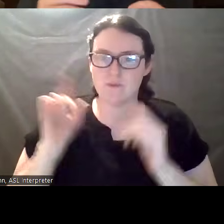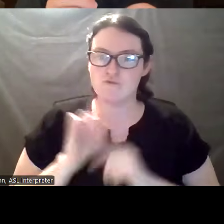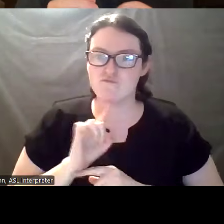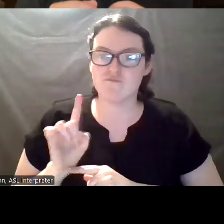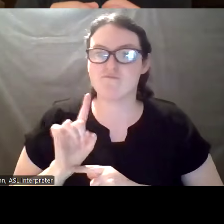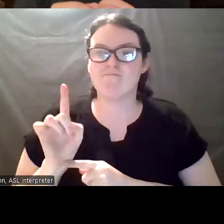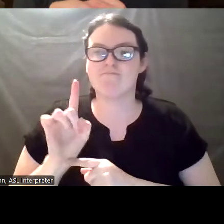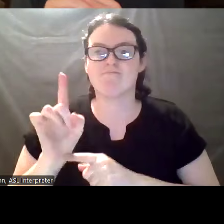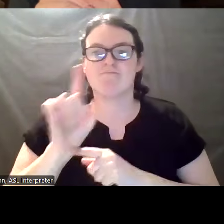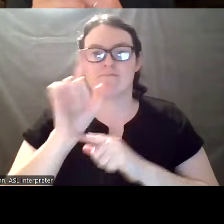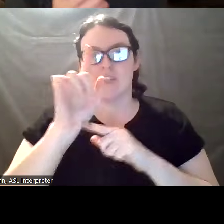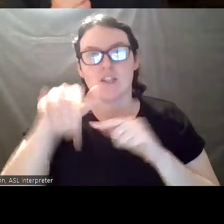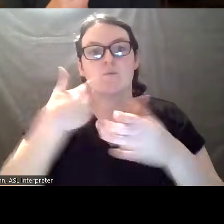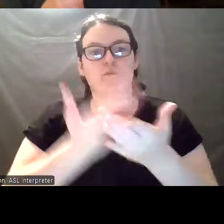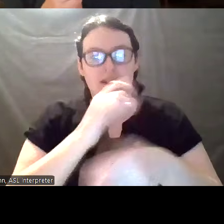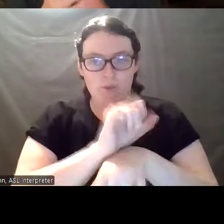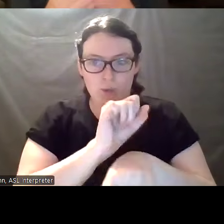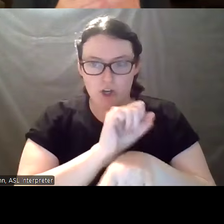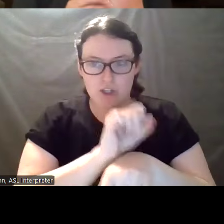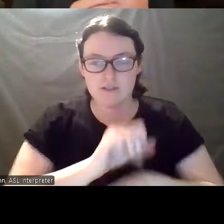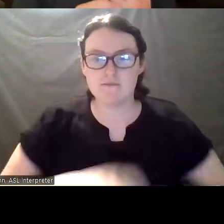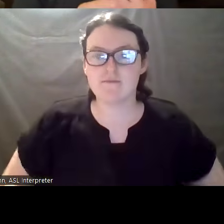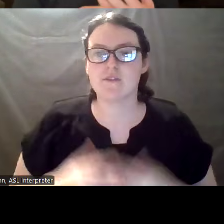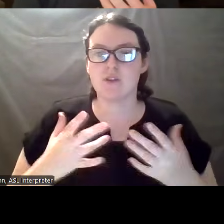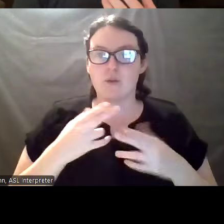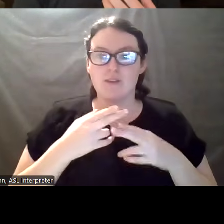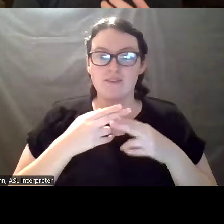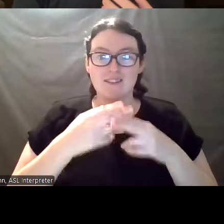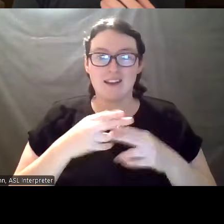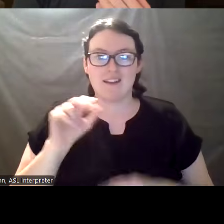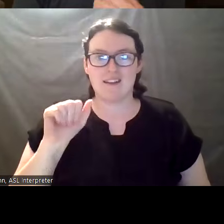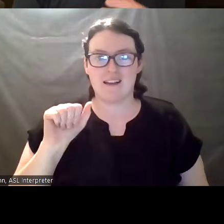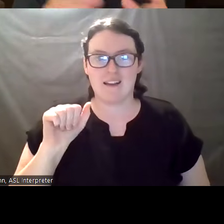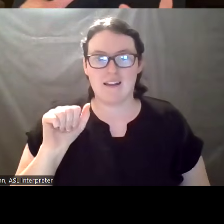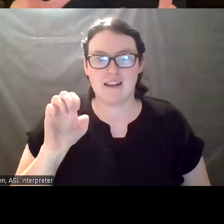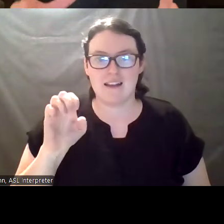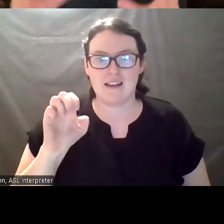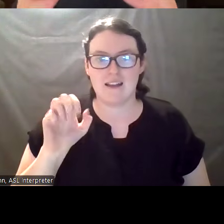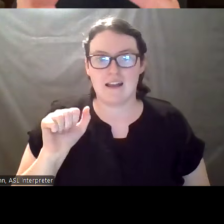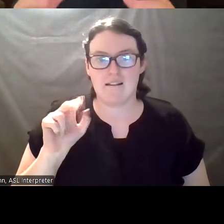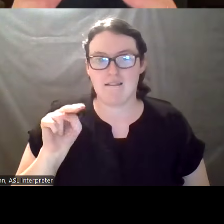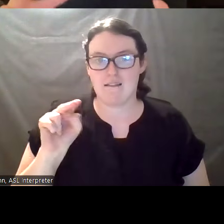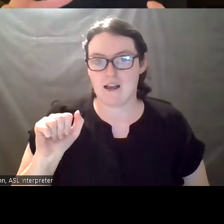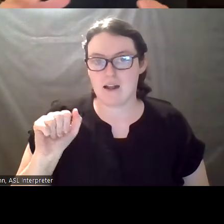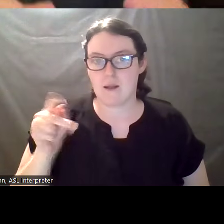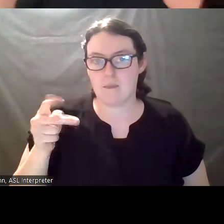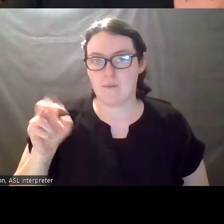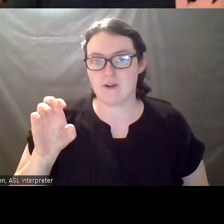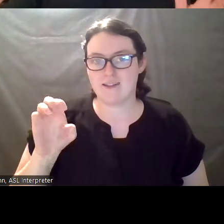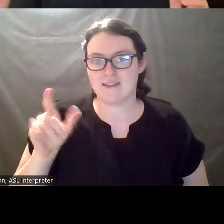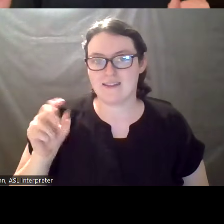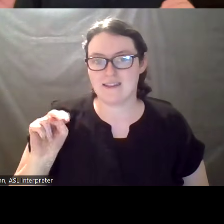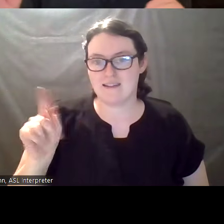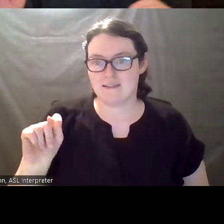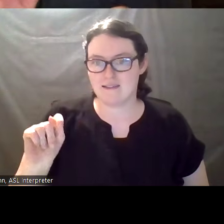was on his way to work. Um, this is what's called the Ayana precinct. It's in a series of